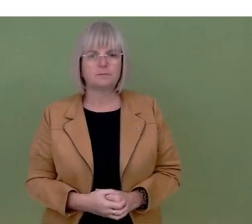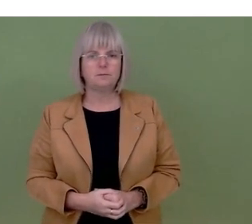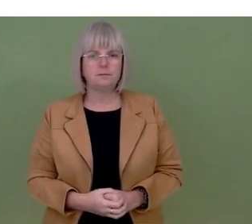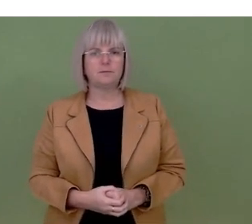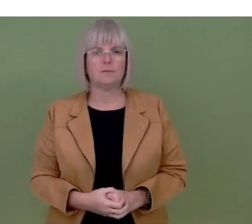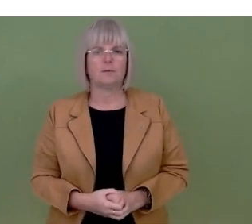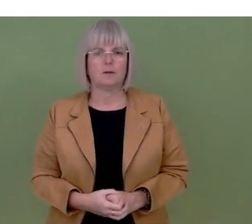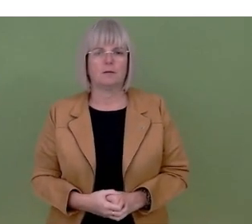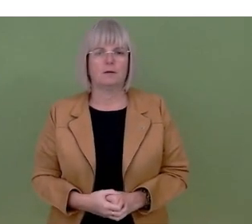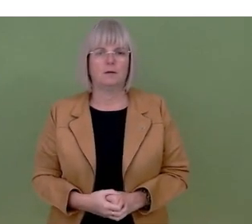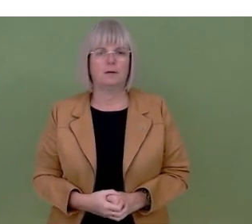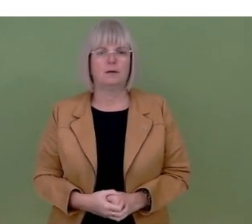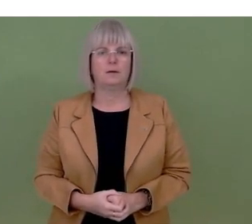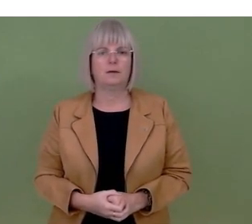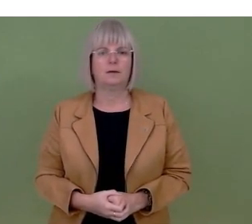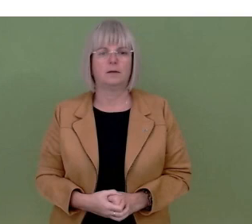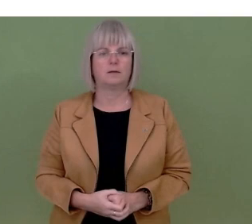Okay, thank you.